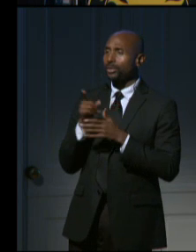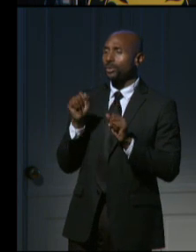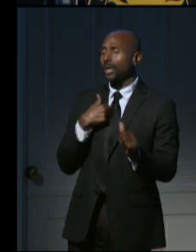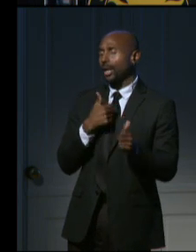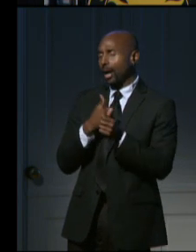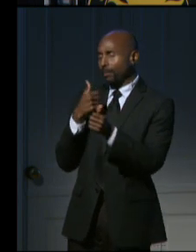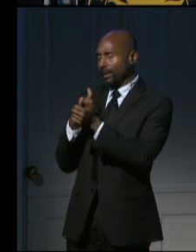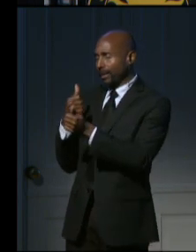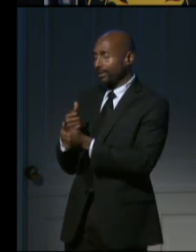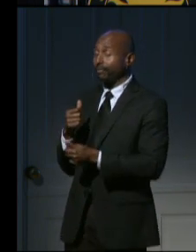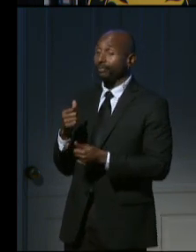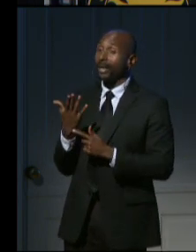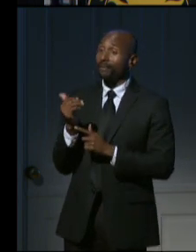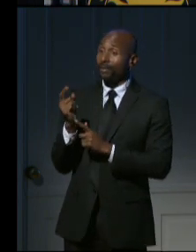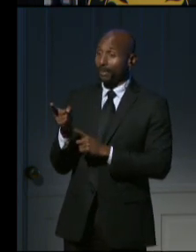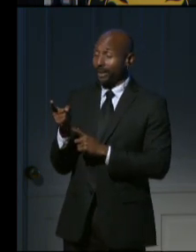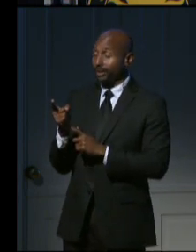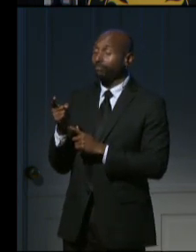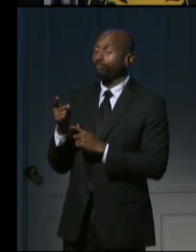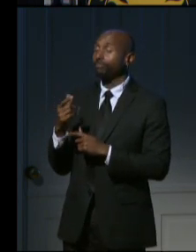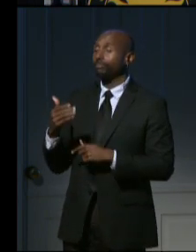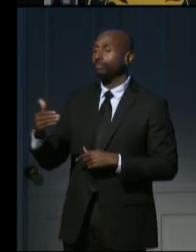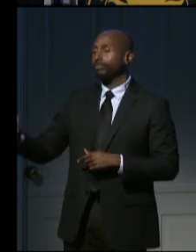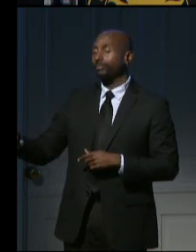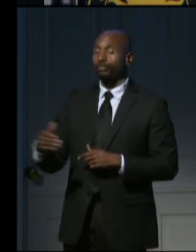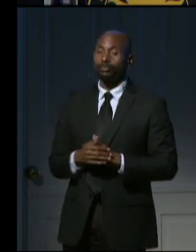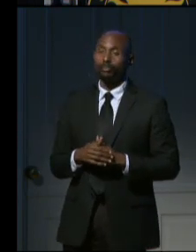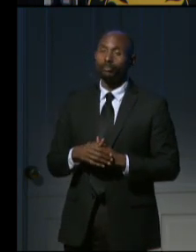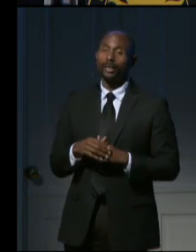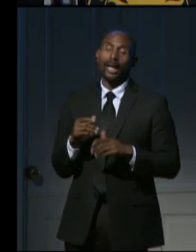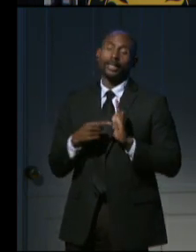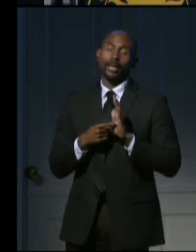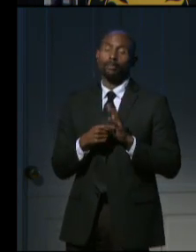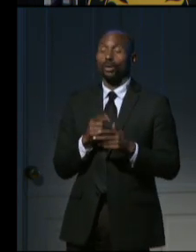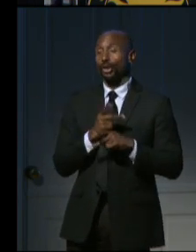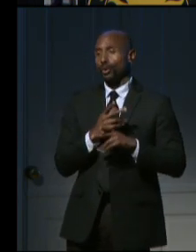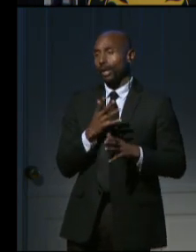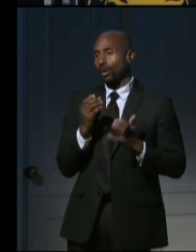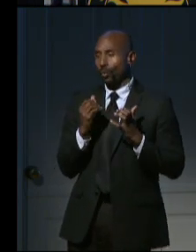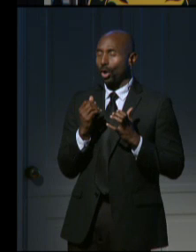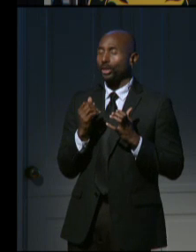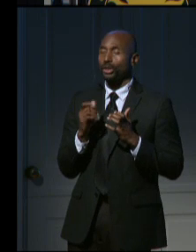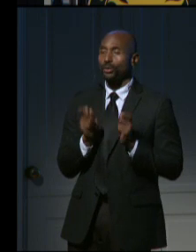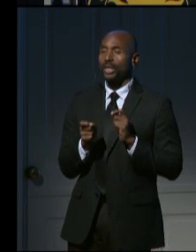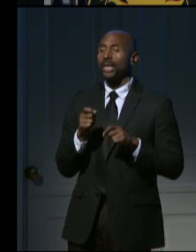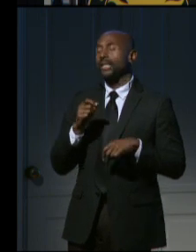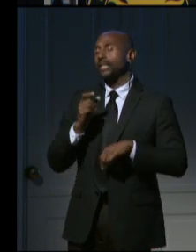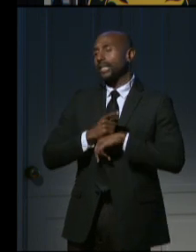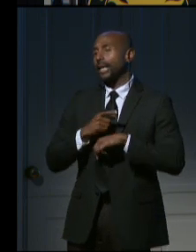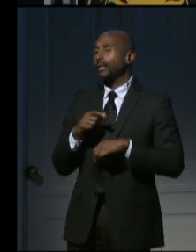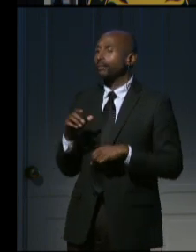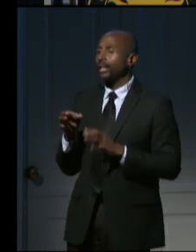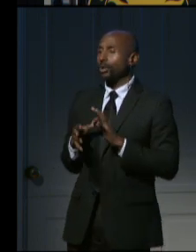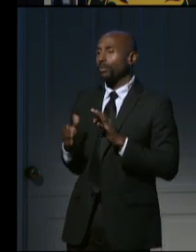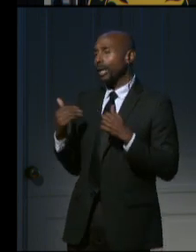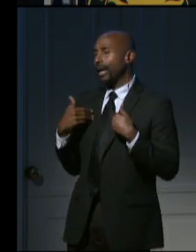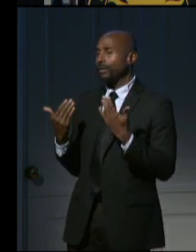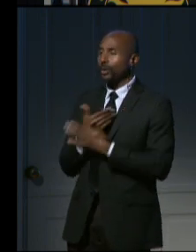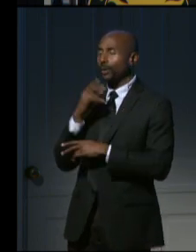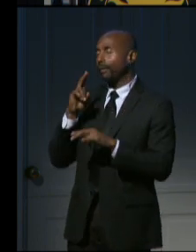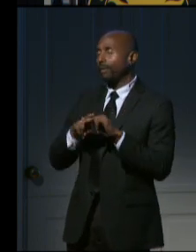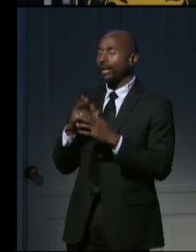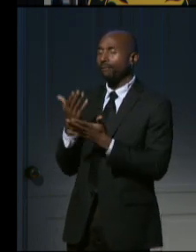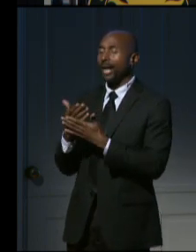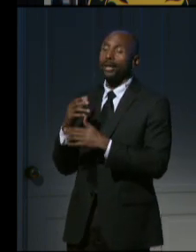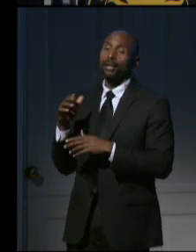things every 15 minutes. So a curator wants to change a date. An interpreter has a new fun fact. People in the